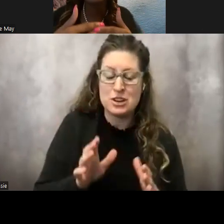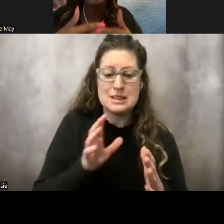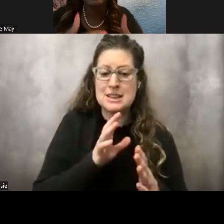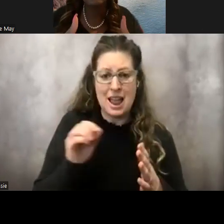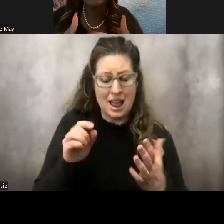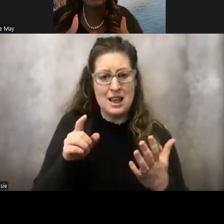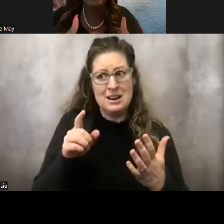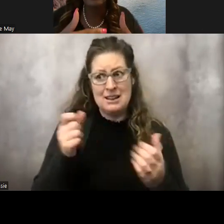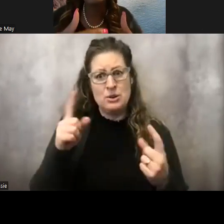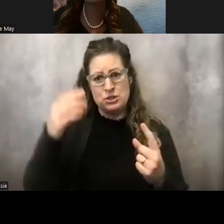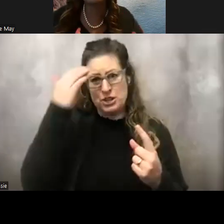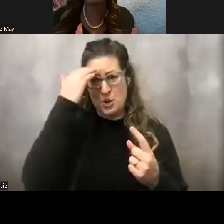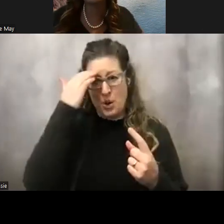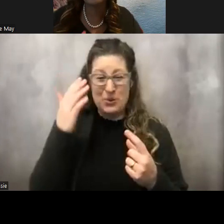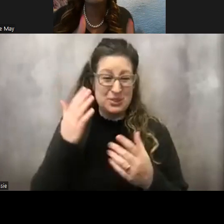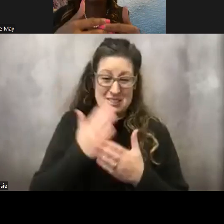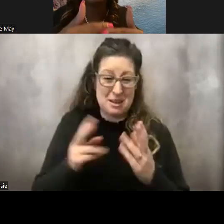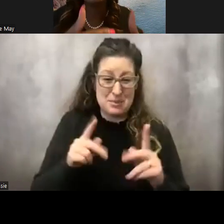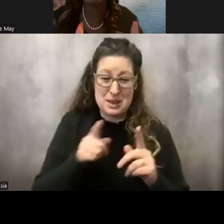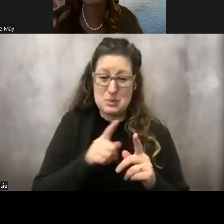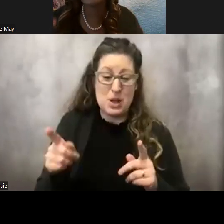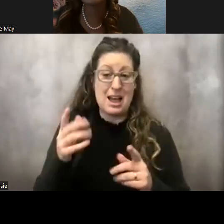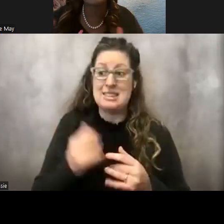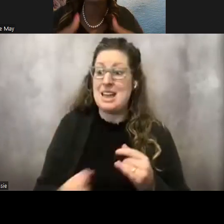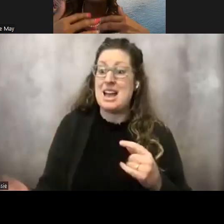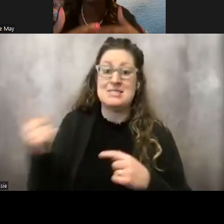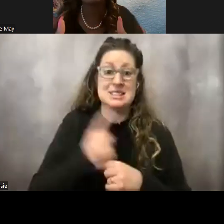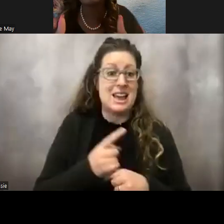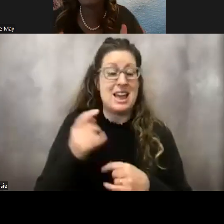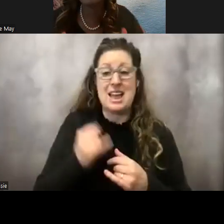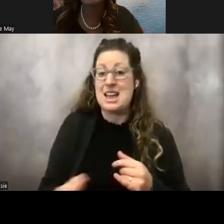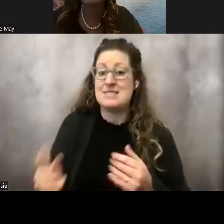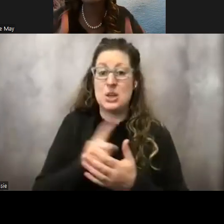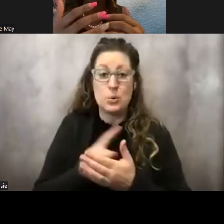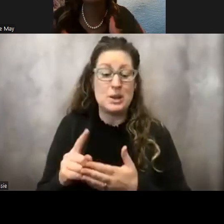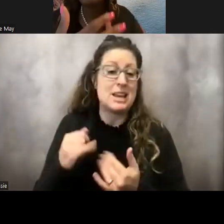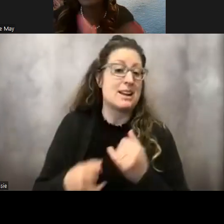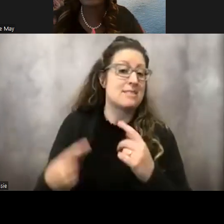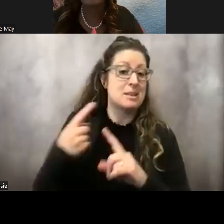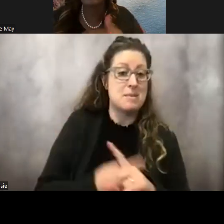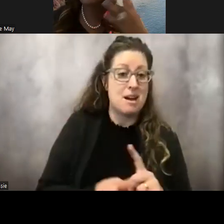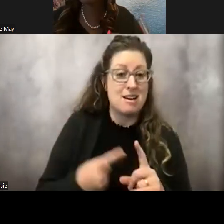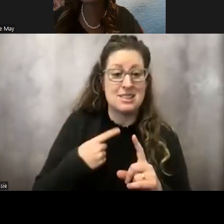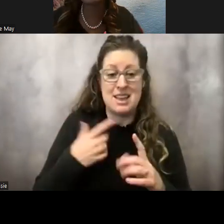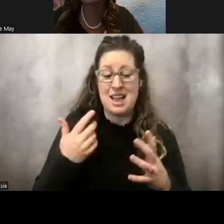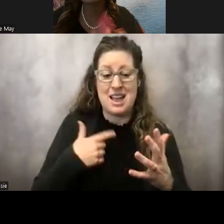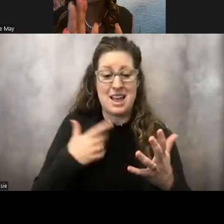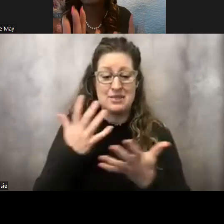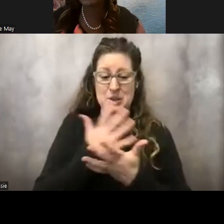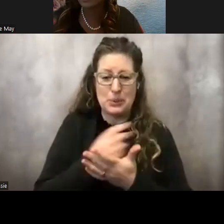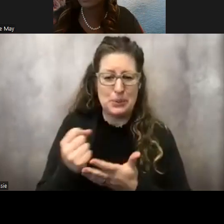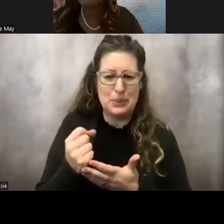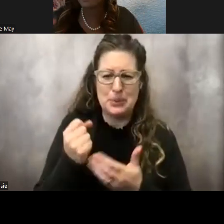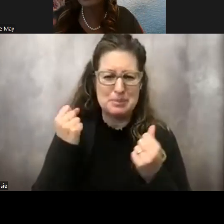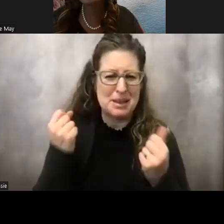have very much left at the end of their day, at the end of their week, at the end of their month. There's no money, there are no resources,